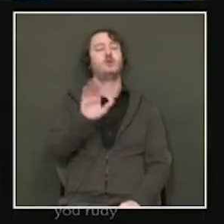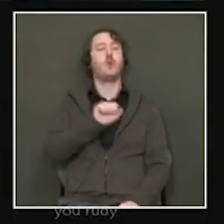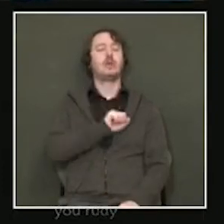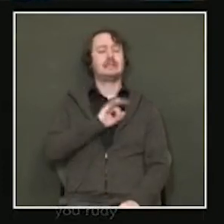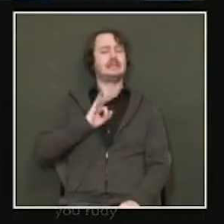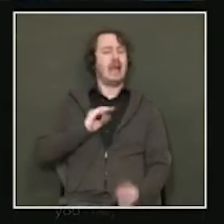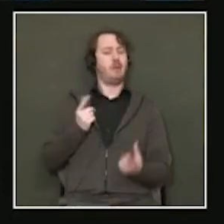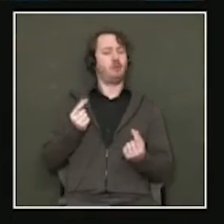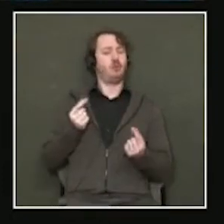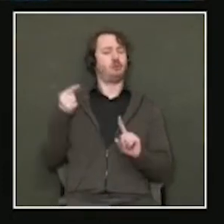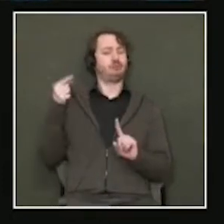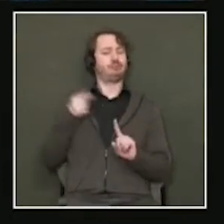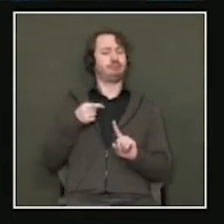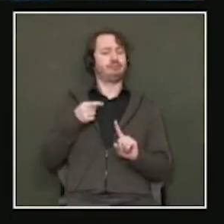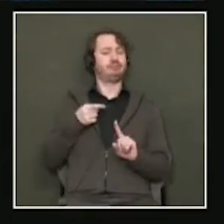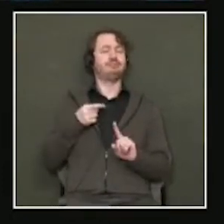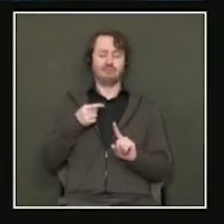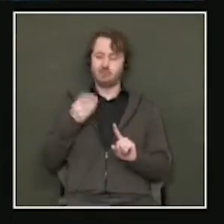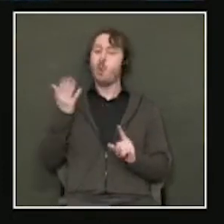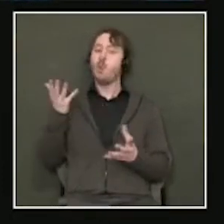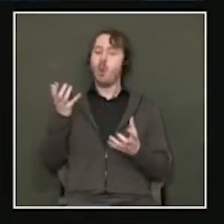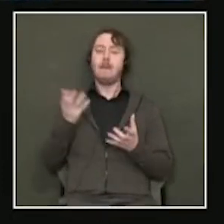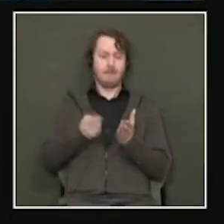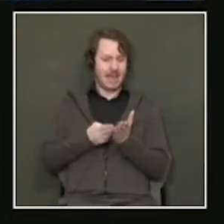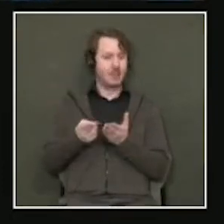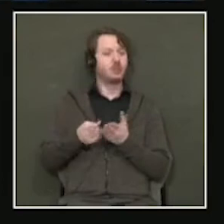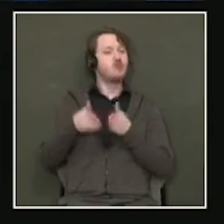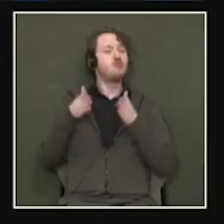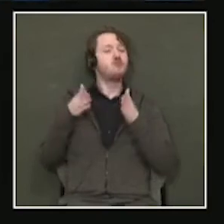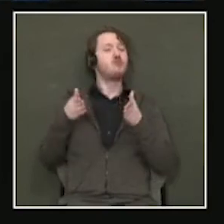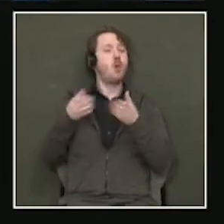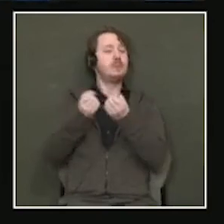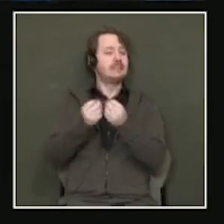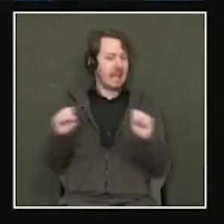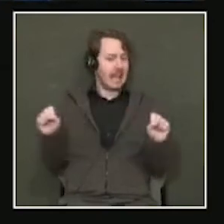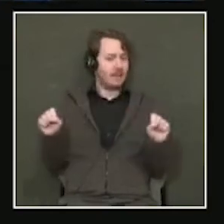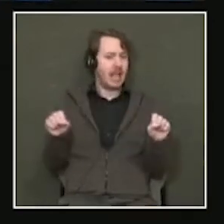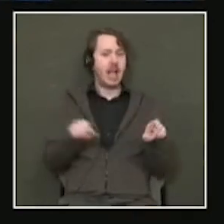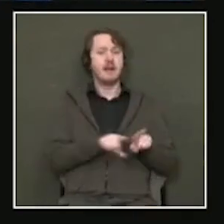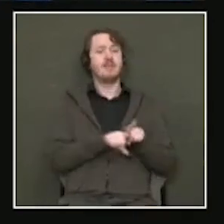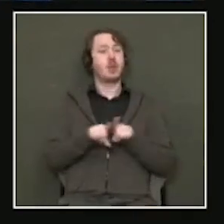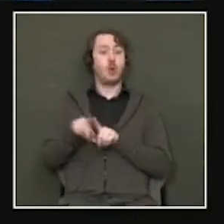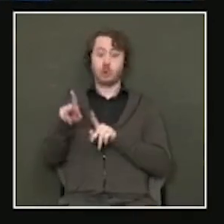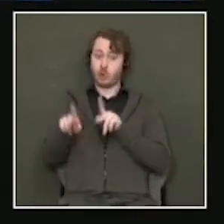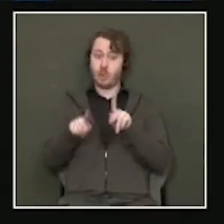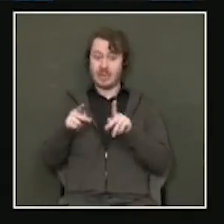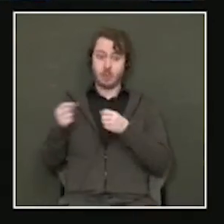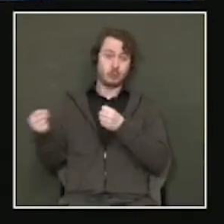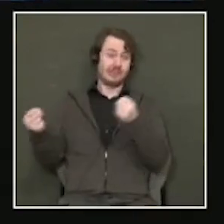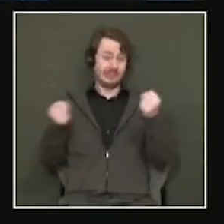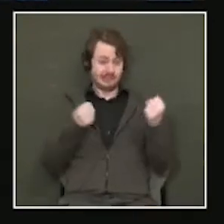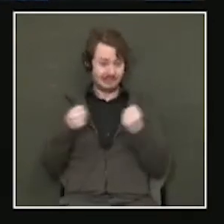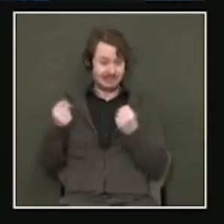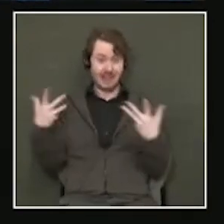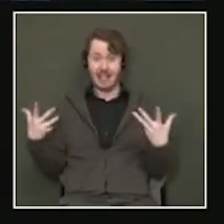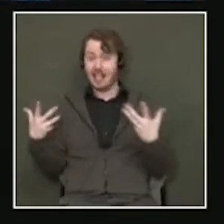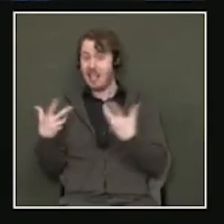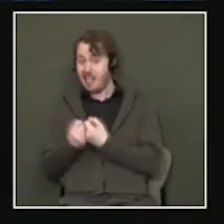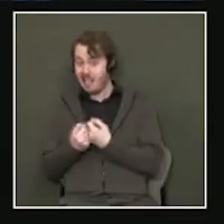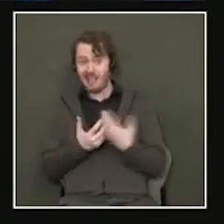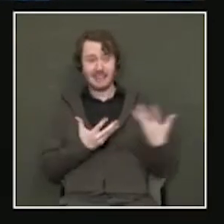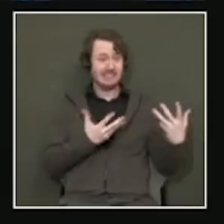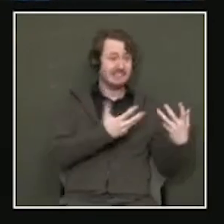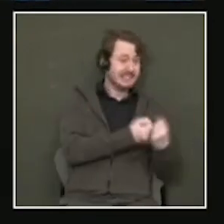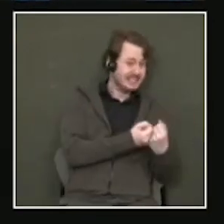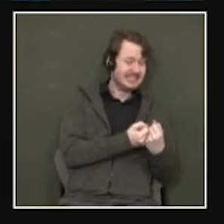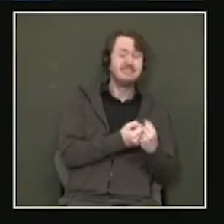like this? You know, because obviously you're trying to make sure roads are safe, but also if people do get on the roads and there are accidents, like you mentioned a